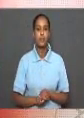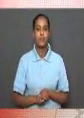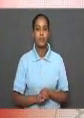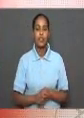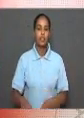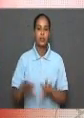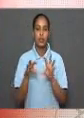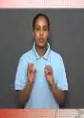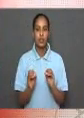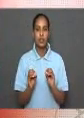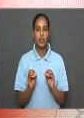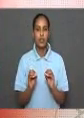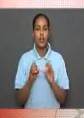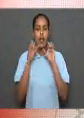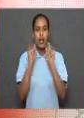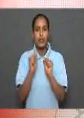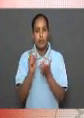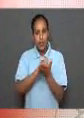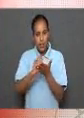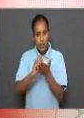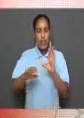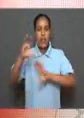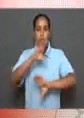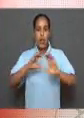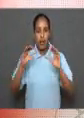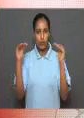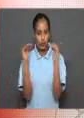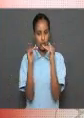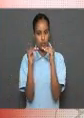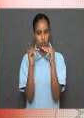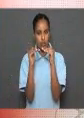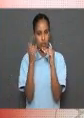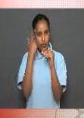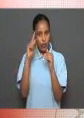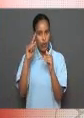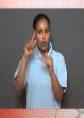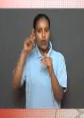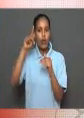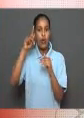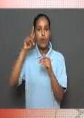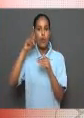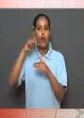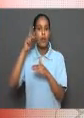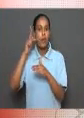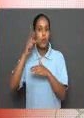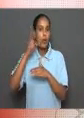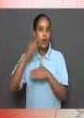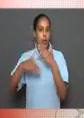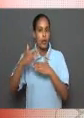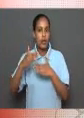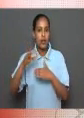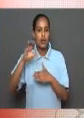activity. Students, can you write the chemical equation for the